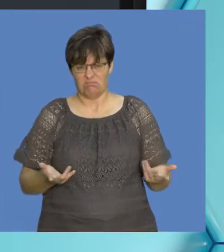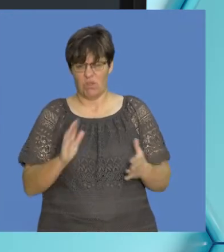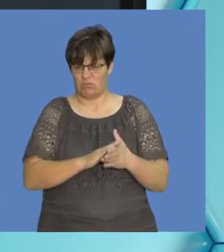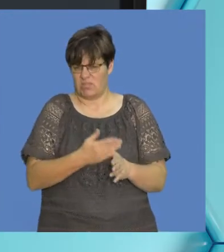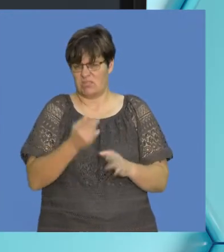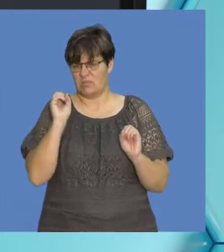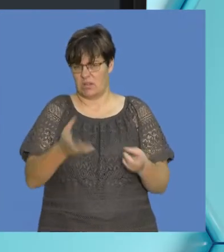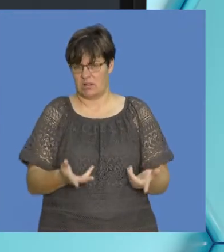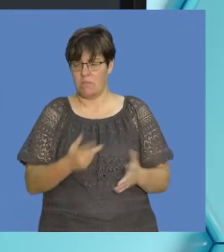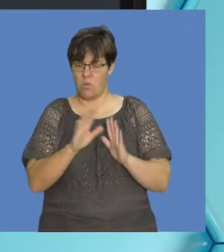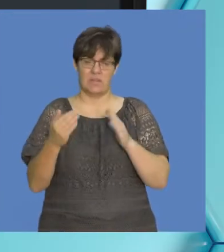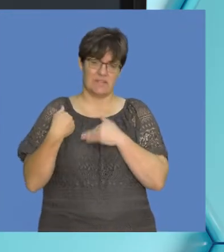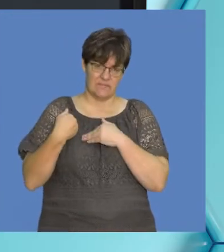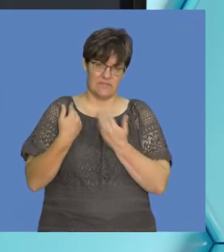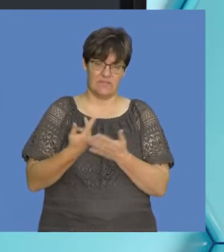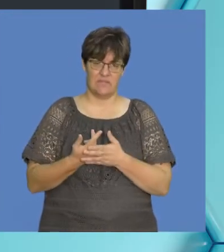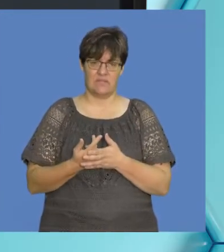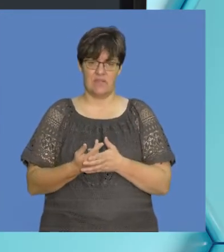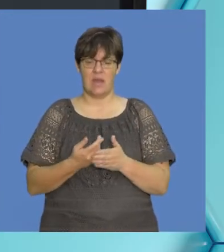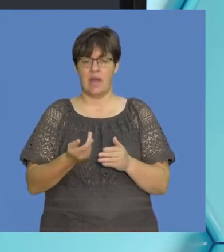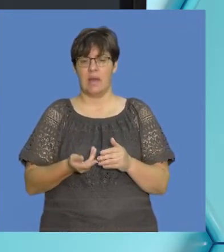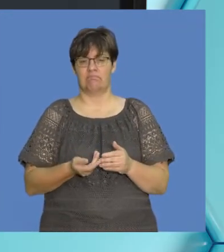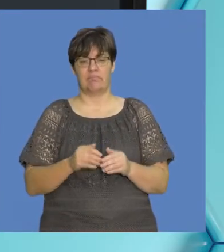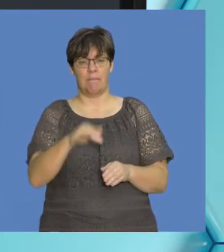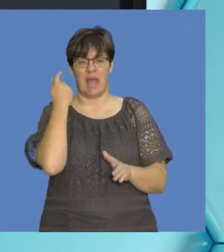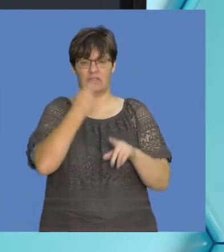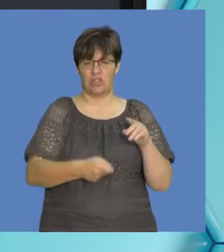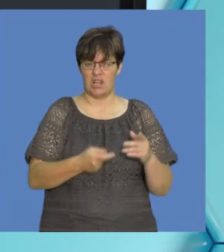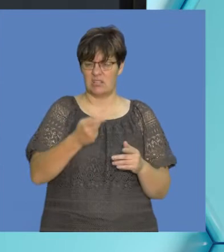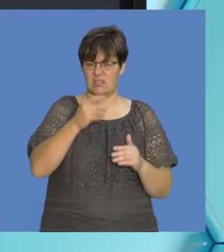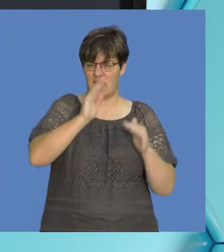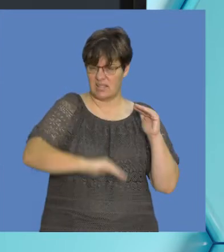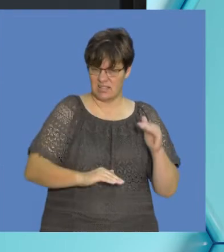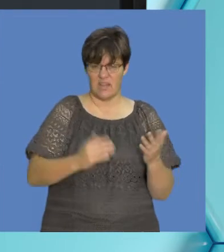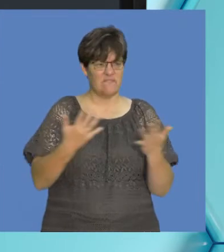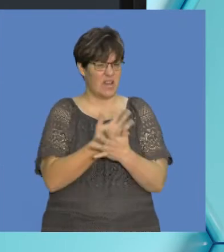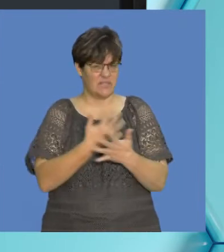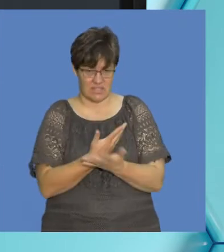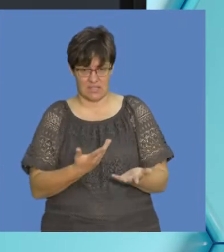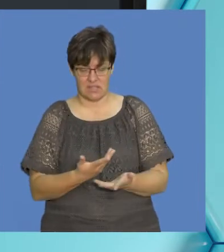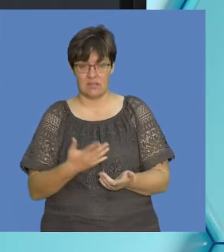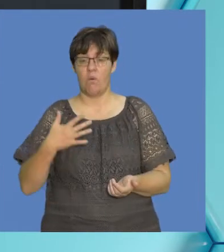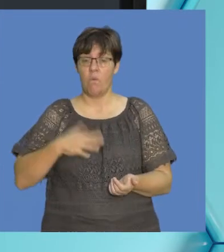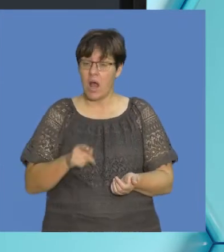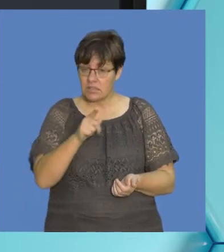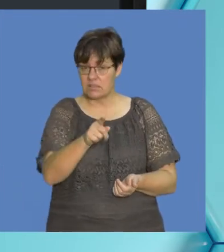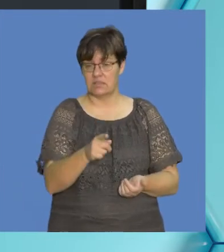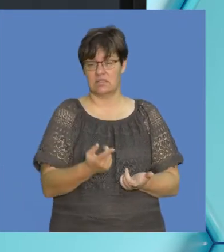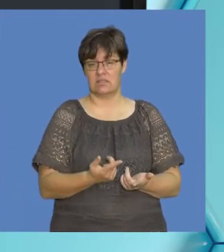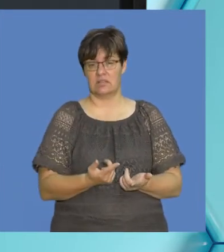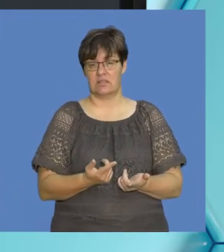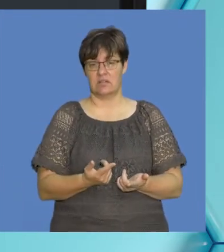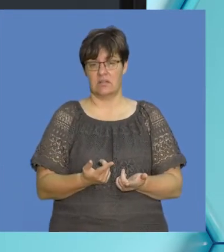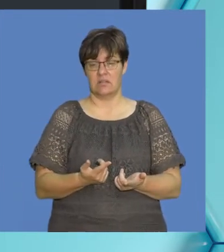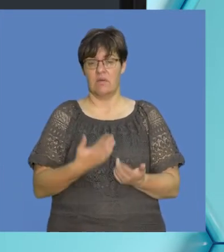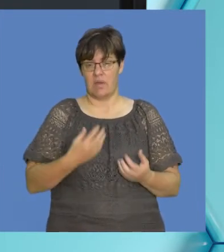reasons. It's safer, there's less bank charges, it's quicker, and yes, what I want you to actually do for yourself, and today